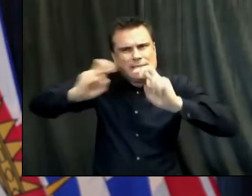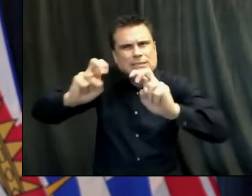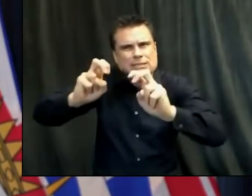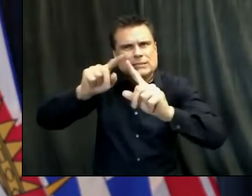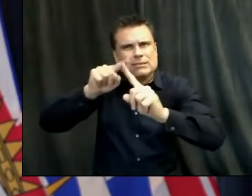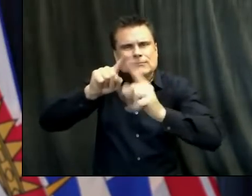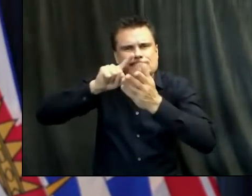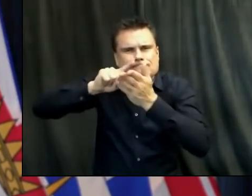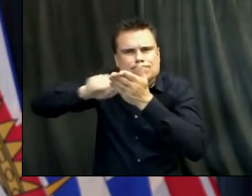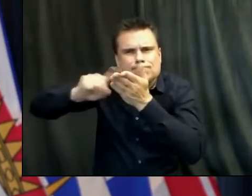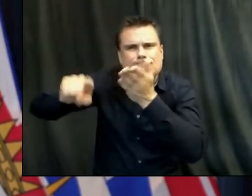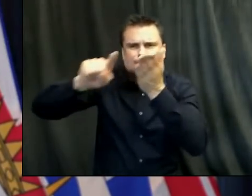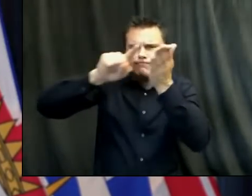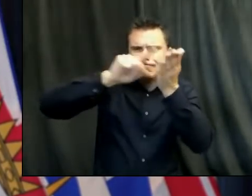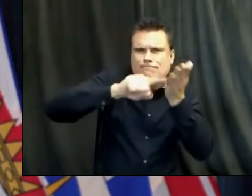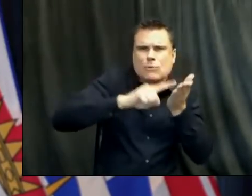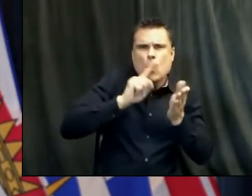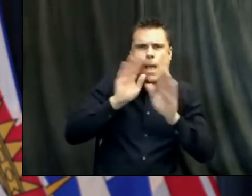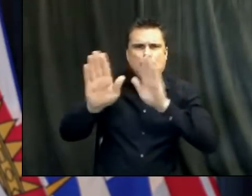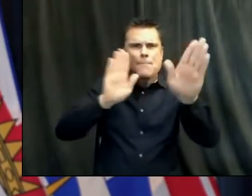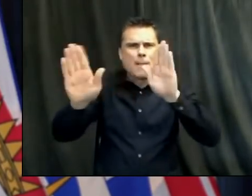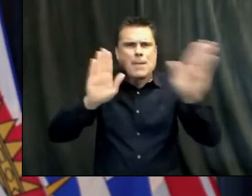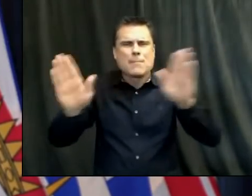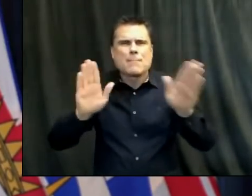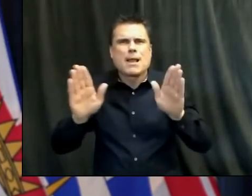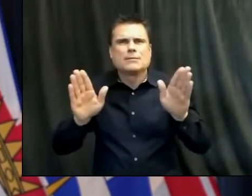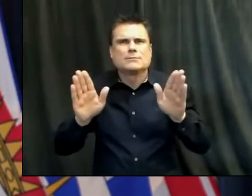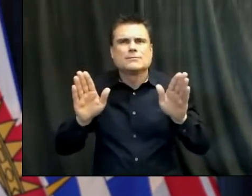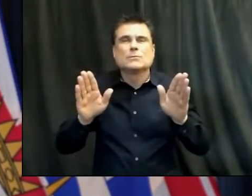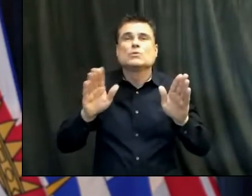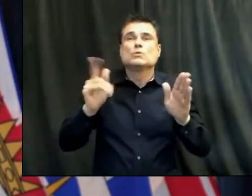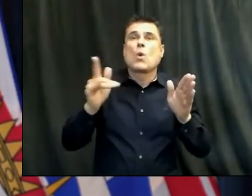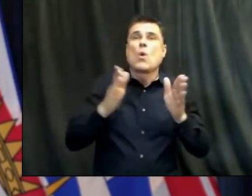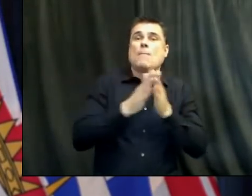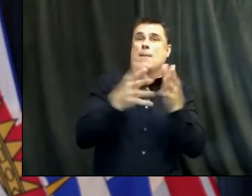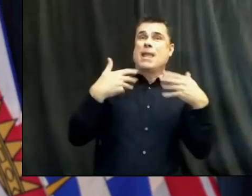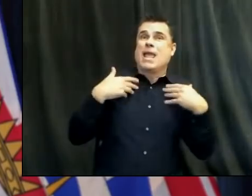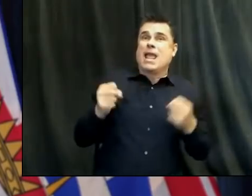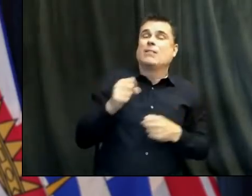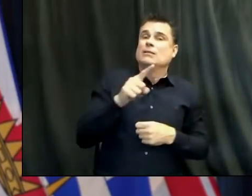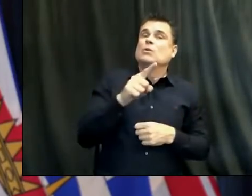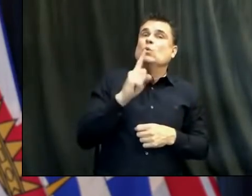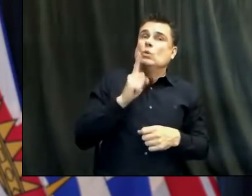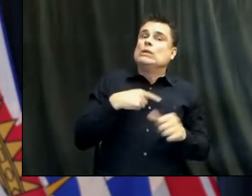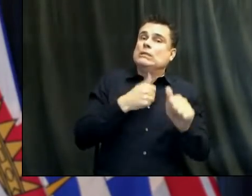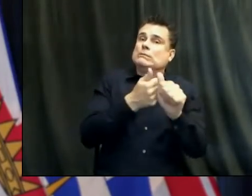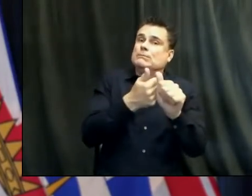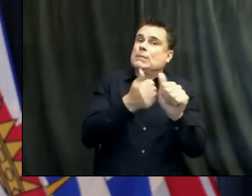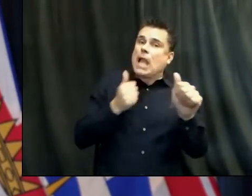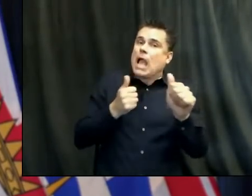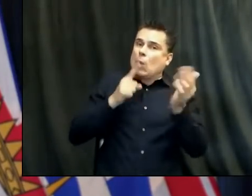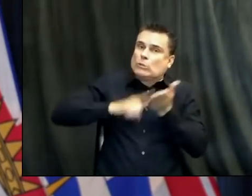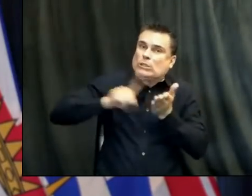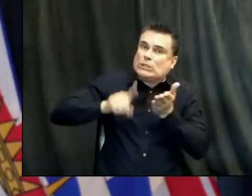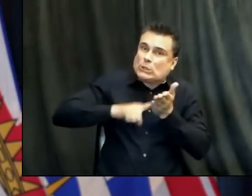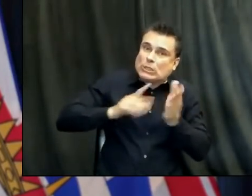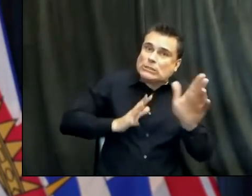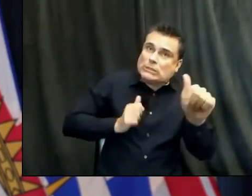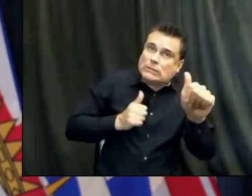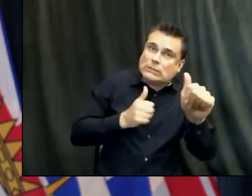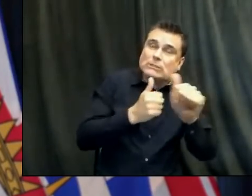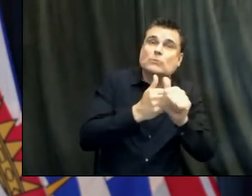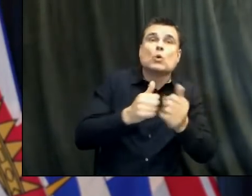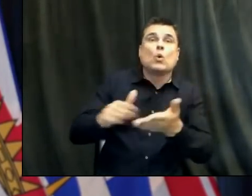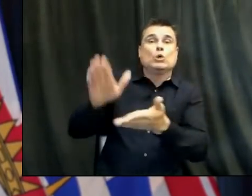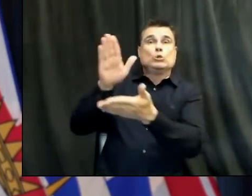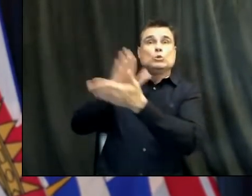That depends on how long, what activities people were doing, how many days they were in, how many